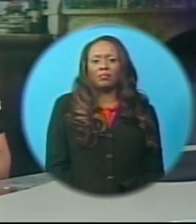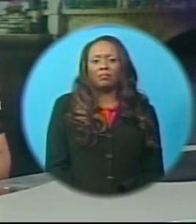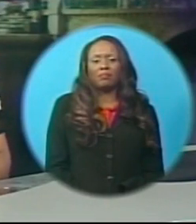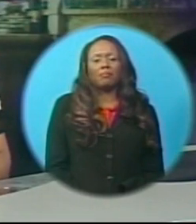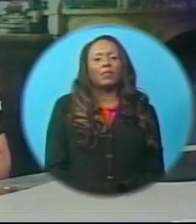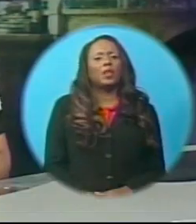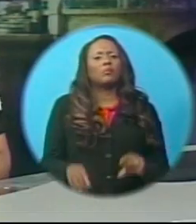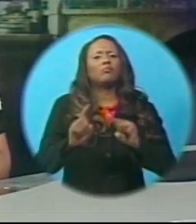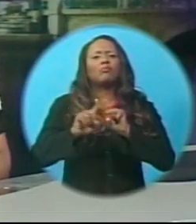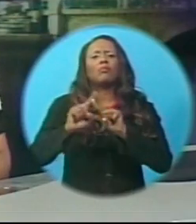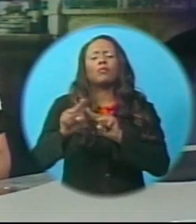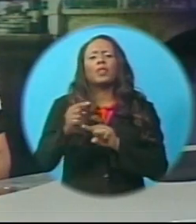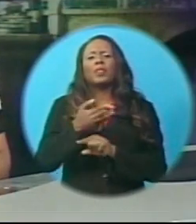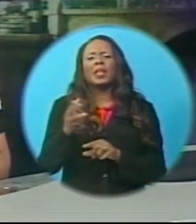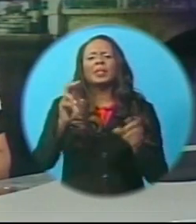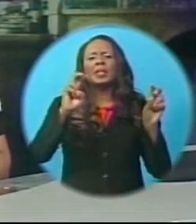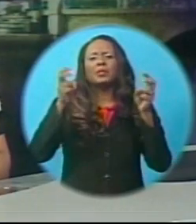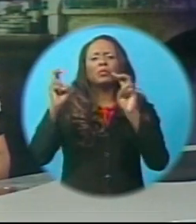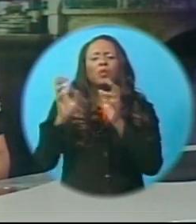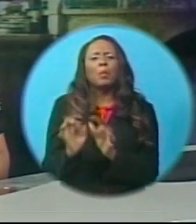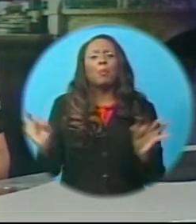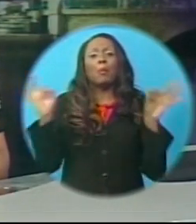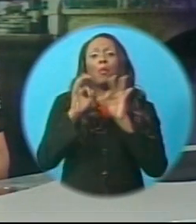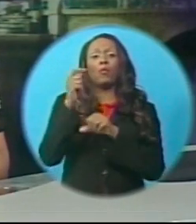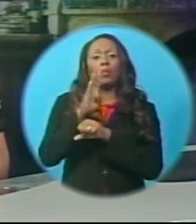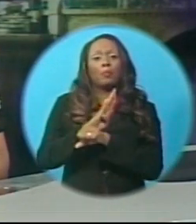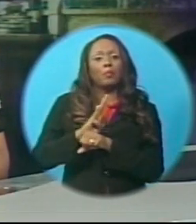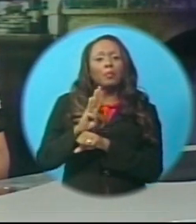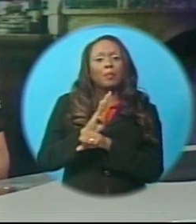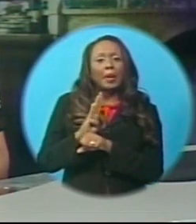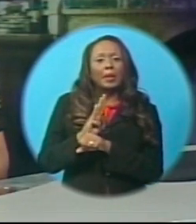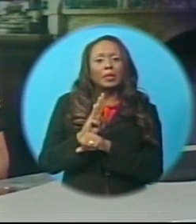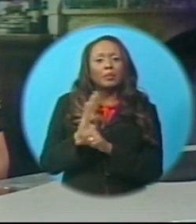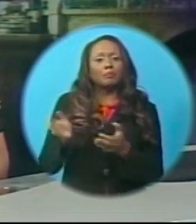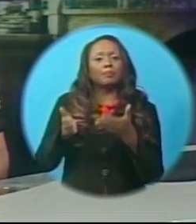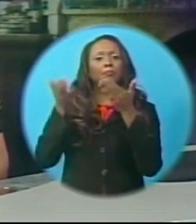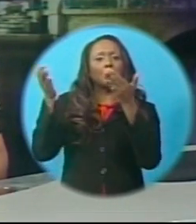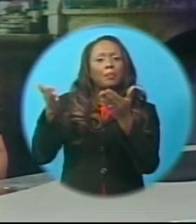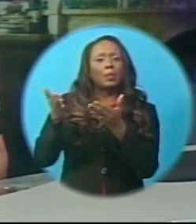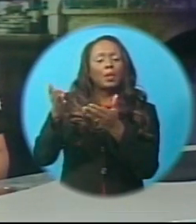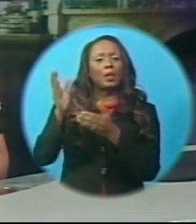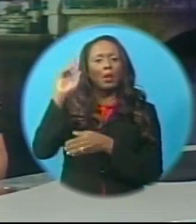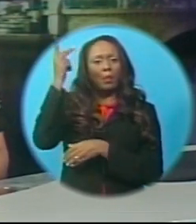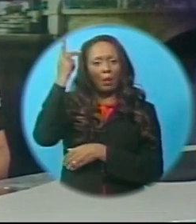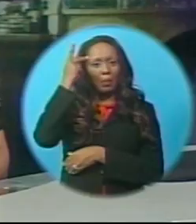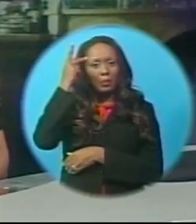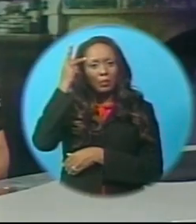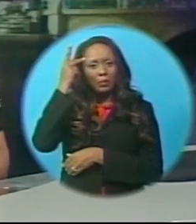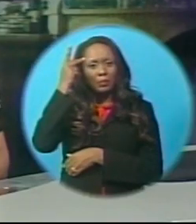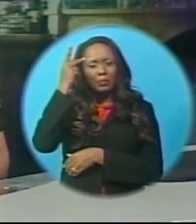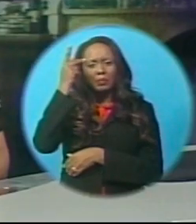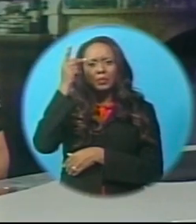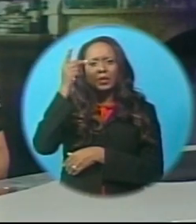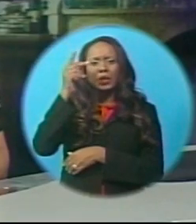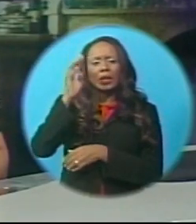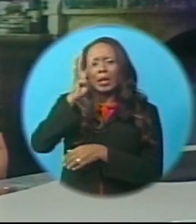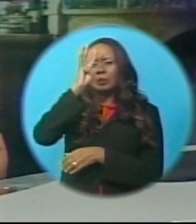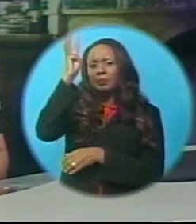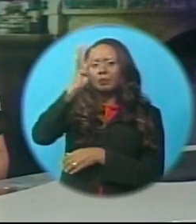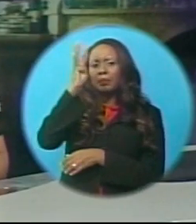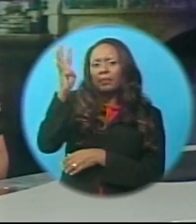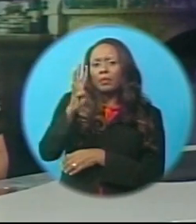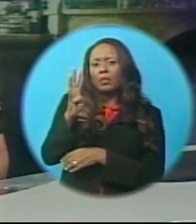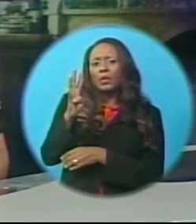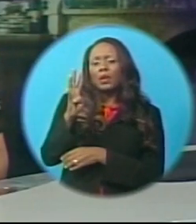Well, issues of importance to Barbados were on the order paper during the inaugural sitting of the Senior Parliament. The initiative is the brainchild of